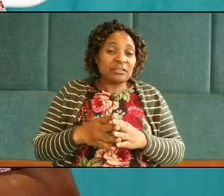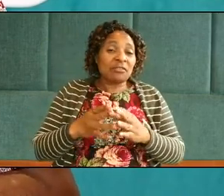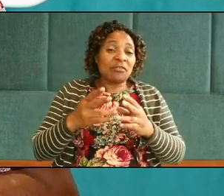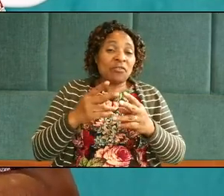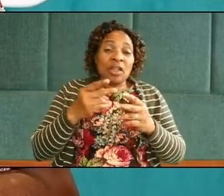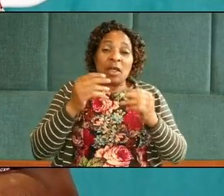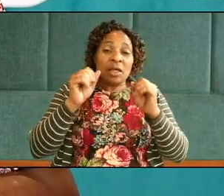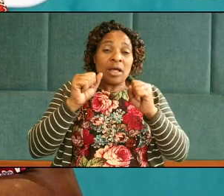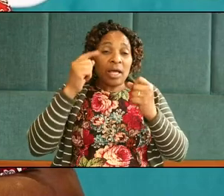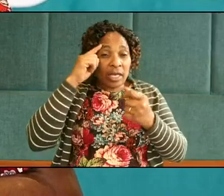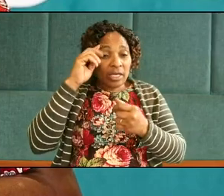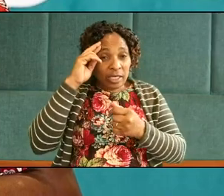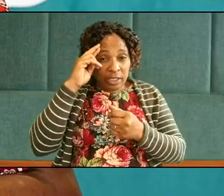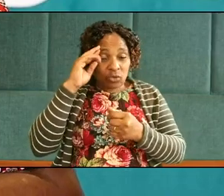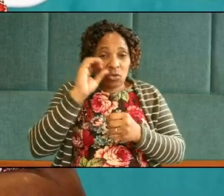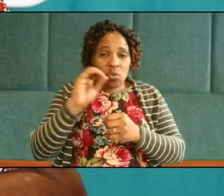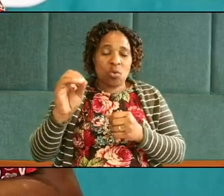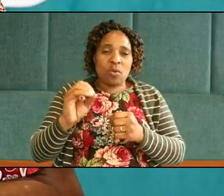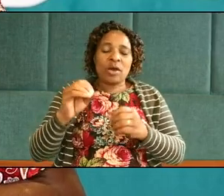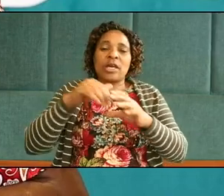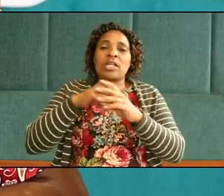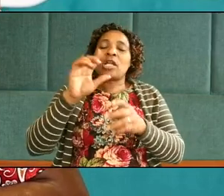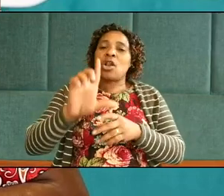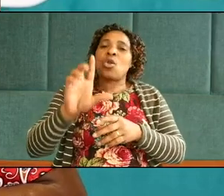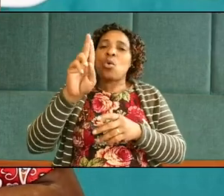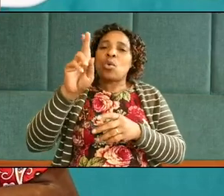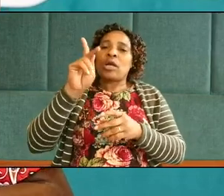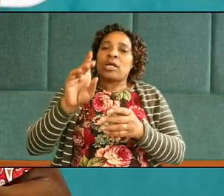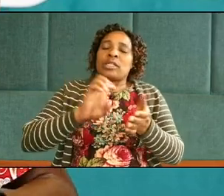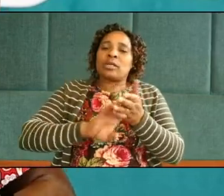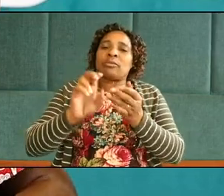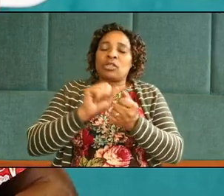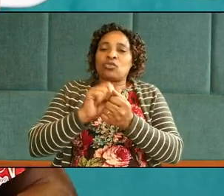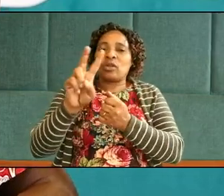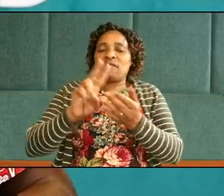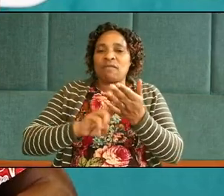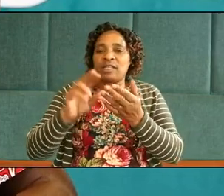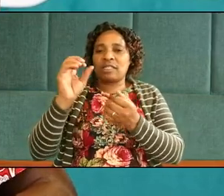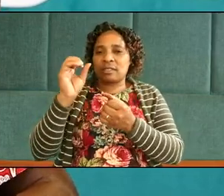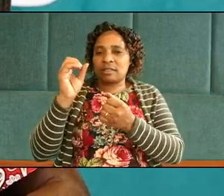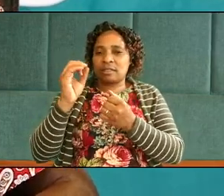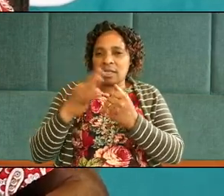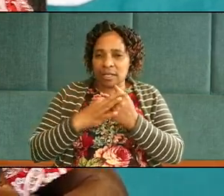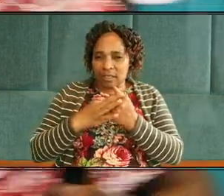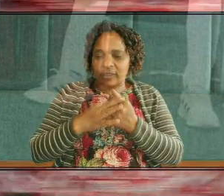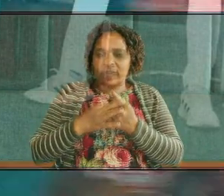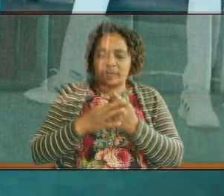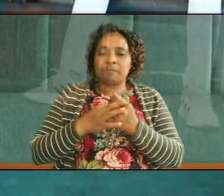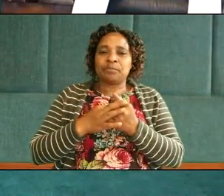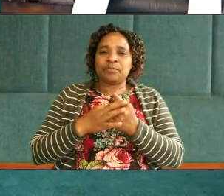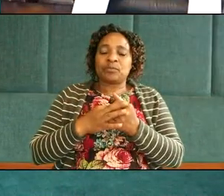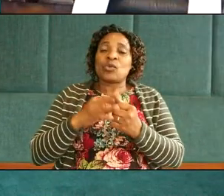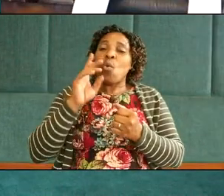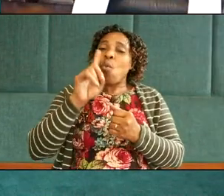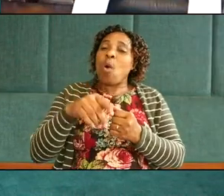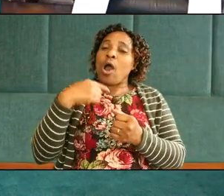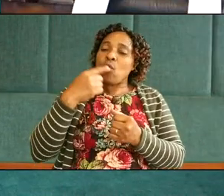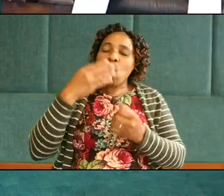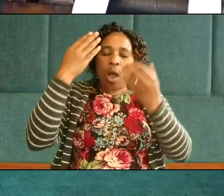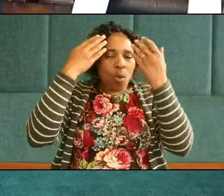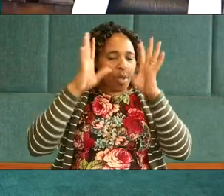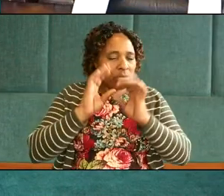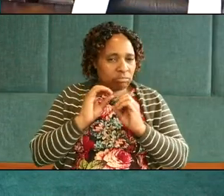Sid, if you could just read for us Luke chapter 12, verse 48. Okay, but the one who does not